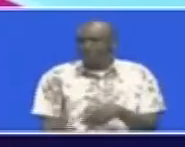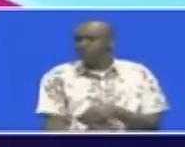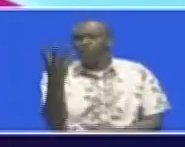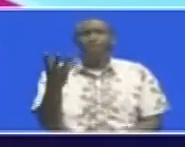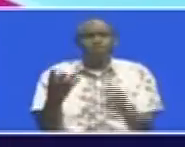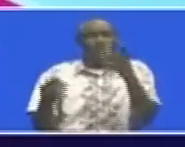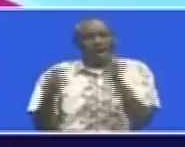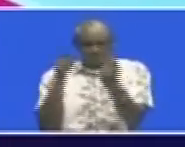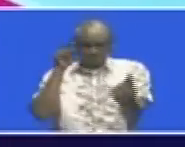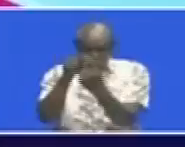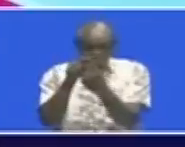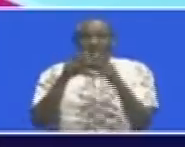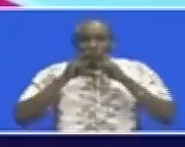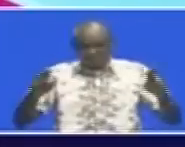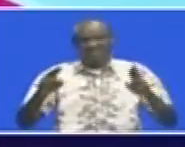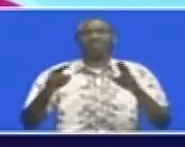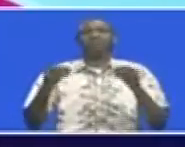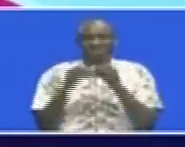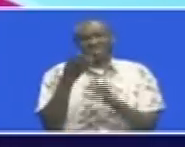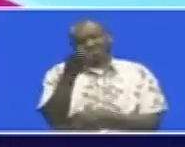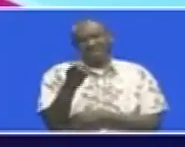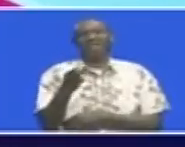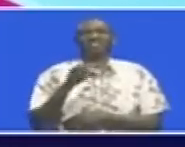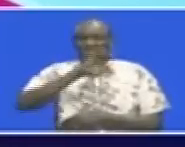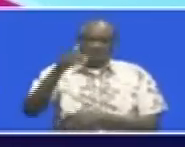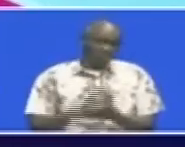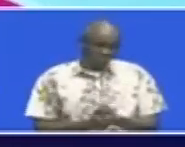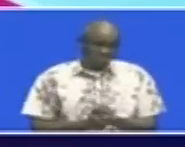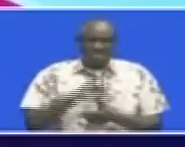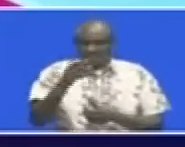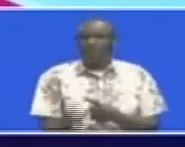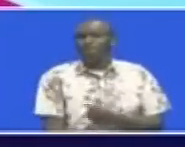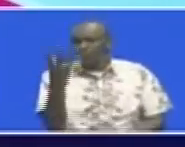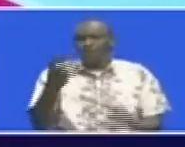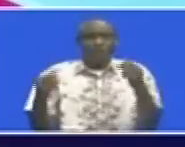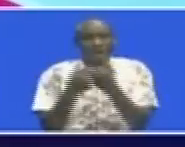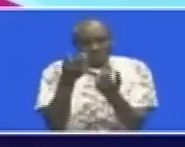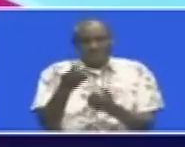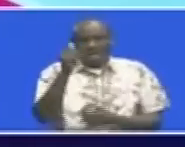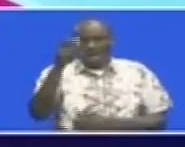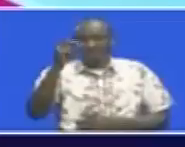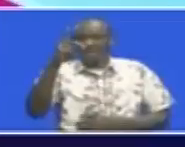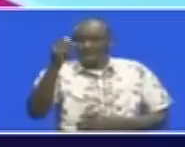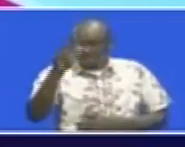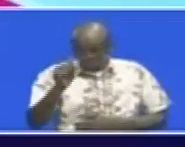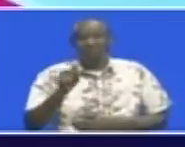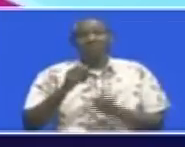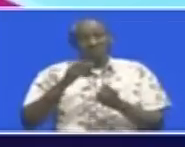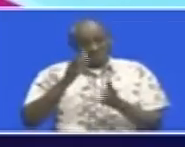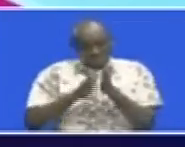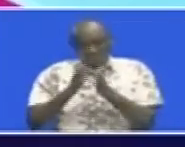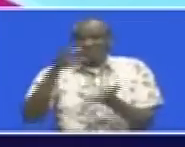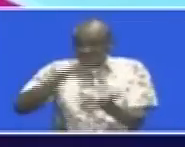explosions targeted a peace rally in the center of the capital. Twin explosions outside Ankara's main train station on Saturday